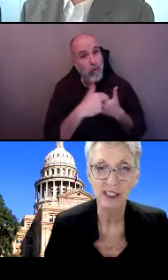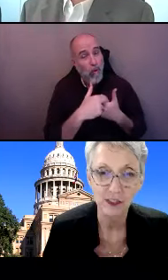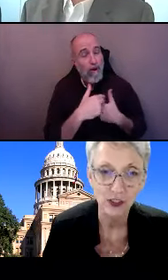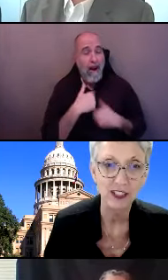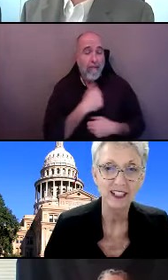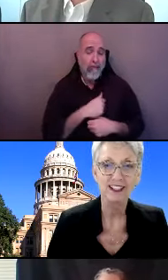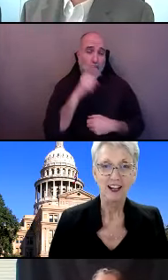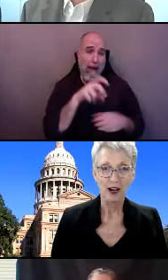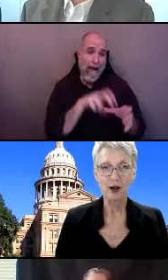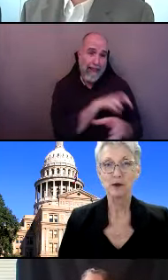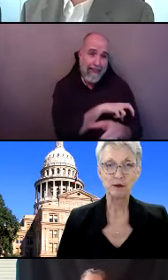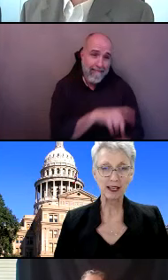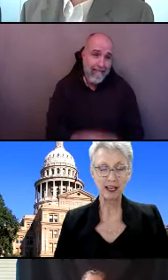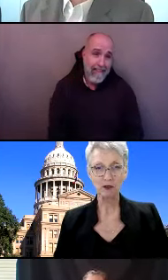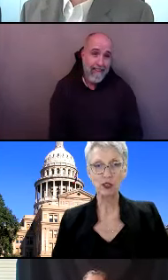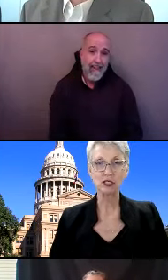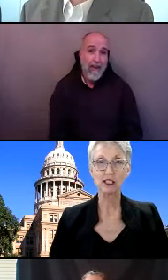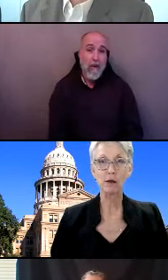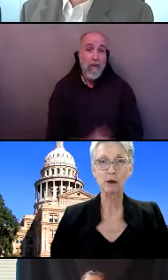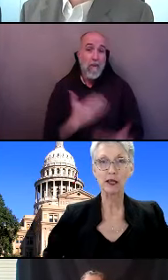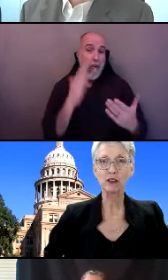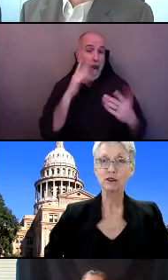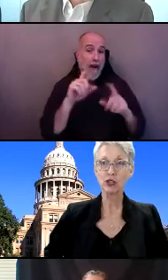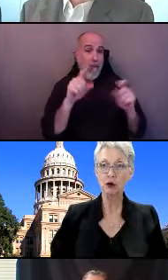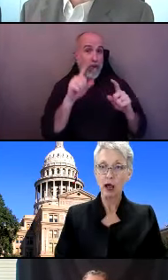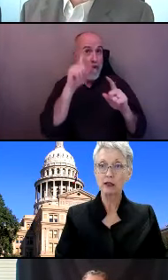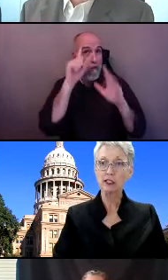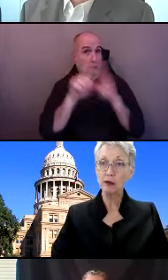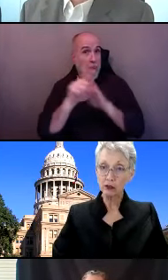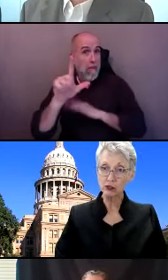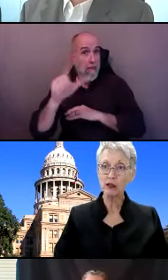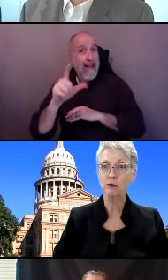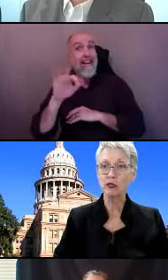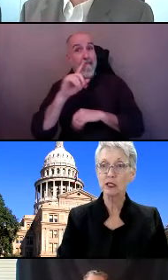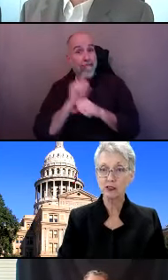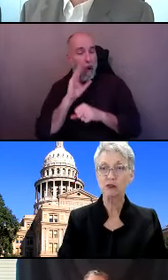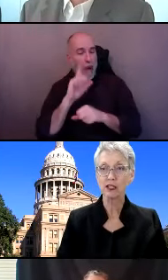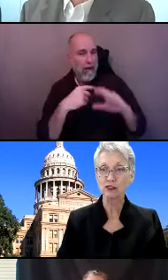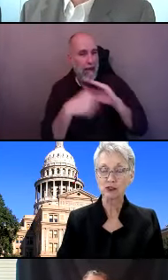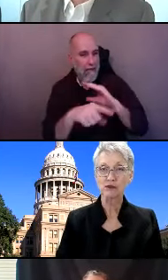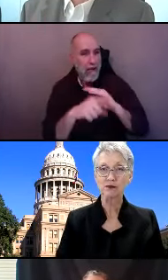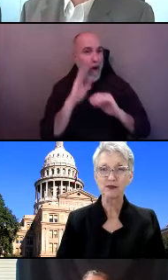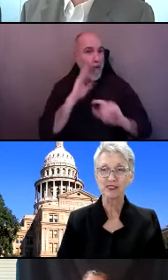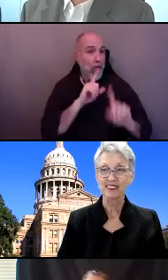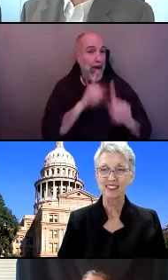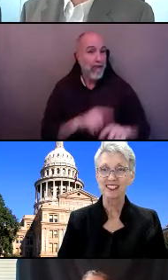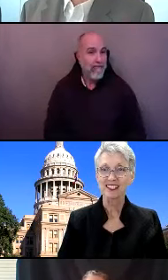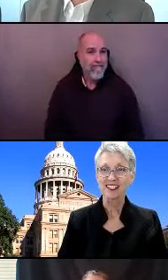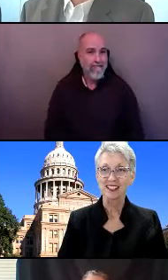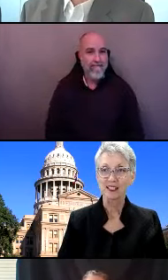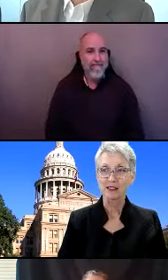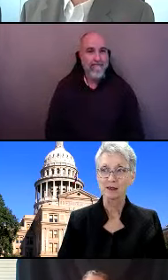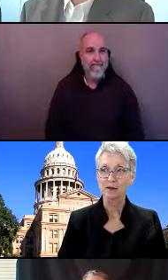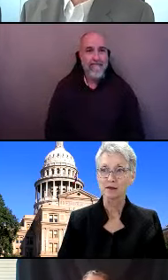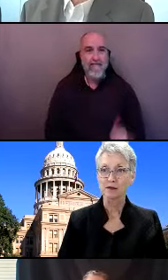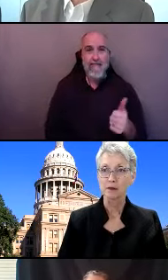you have to leave early. We may have questions that come up later. If so, I'll email you and we can get those answered. That sounds great. I can